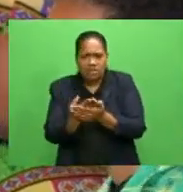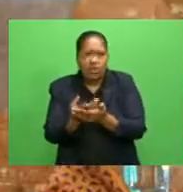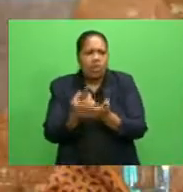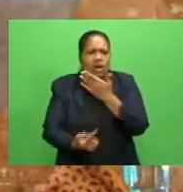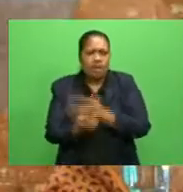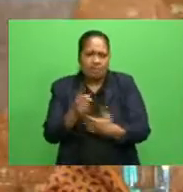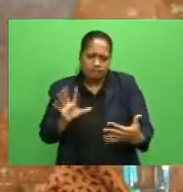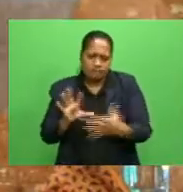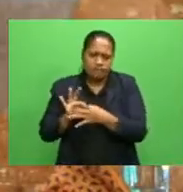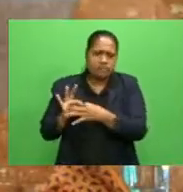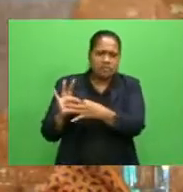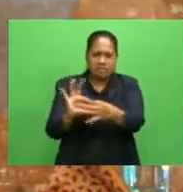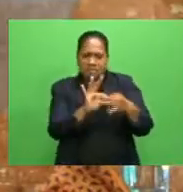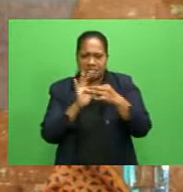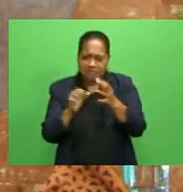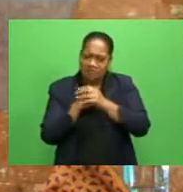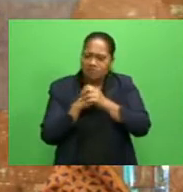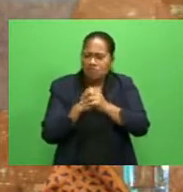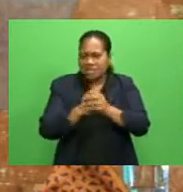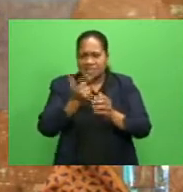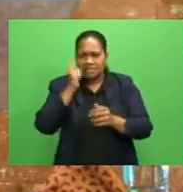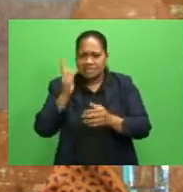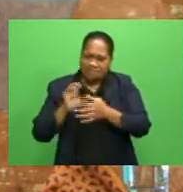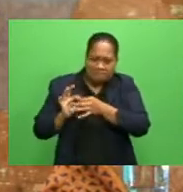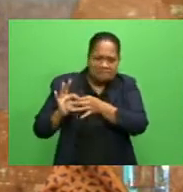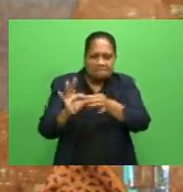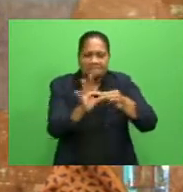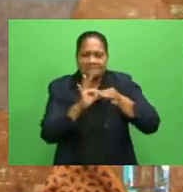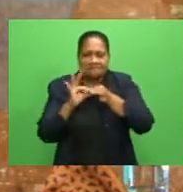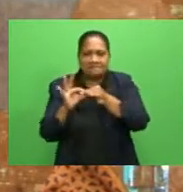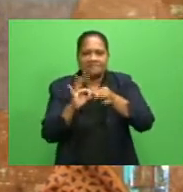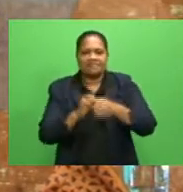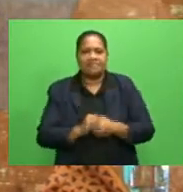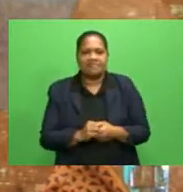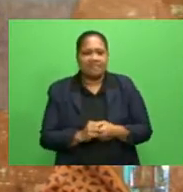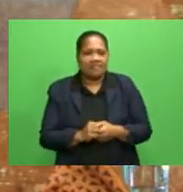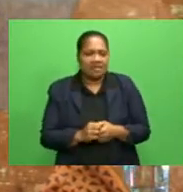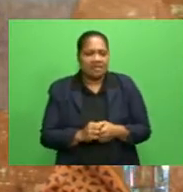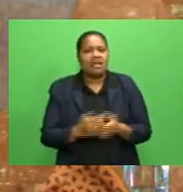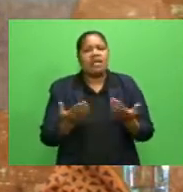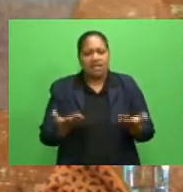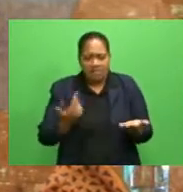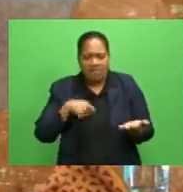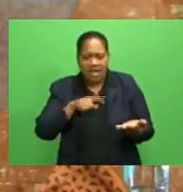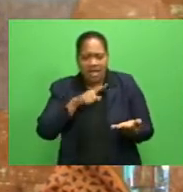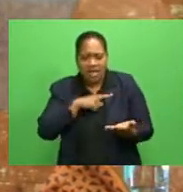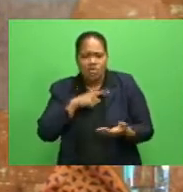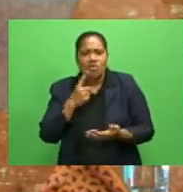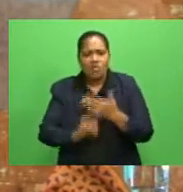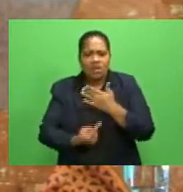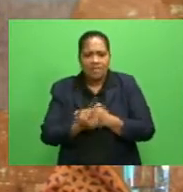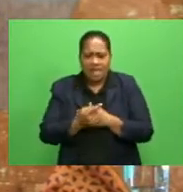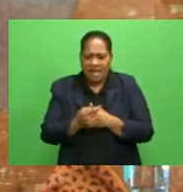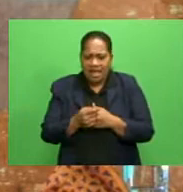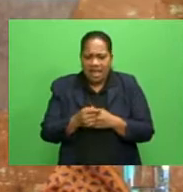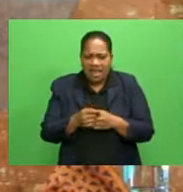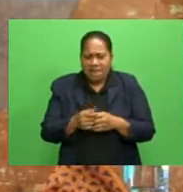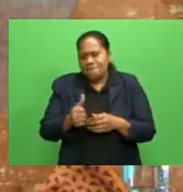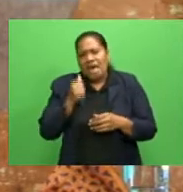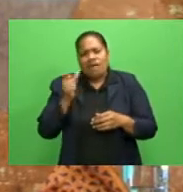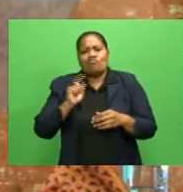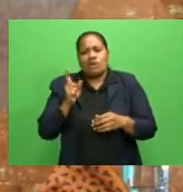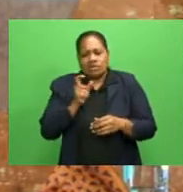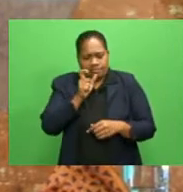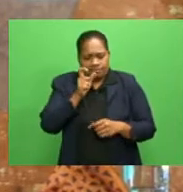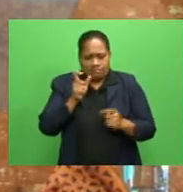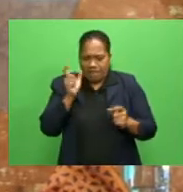lockdown. Looking at the faces of the students here today, each ready to get back to the business of in-person learning, reminds me